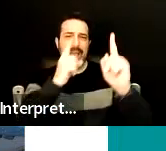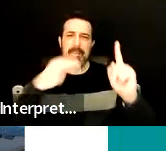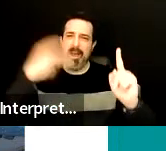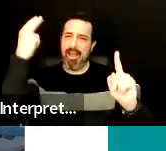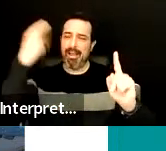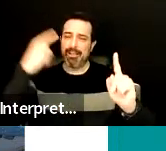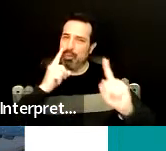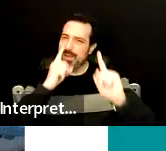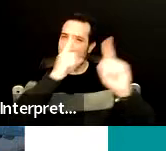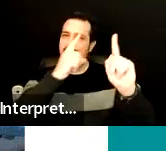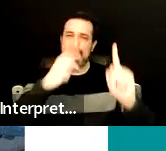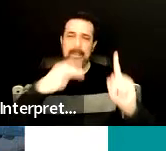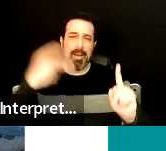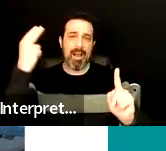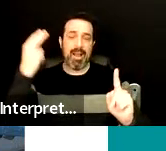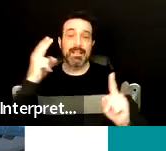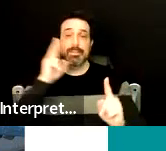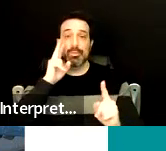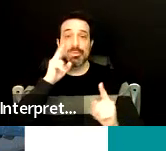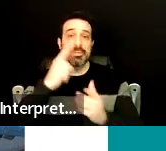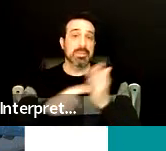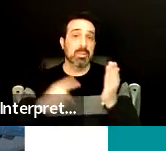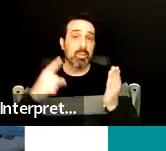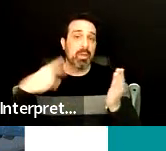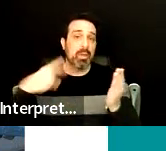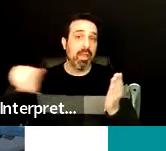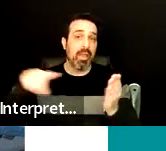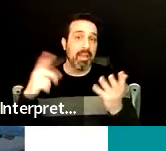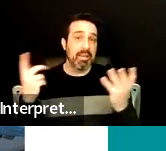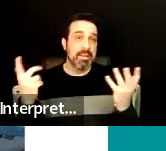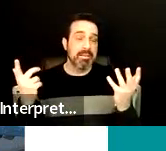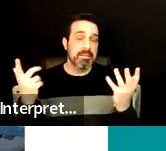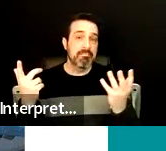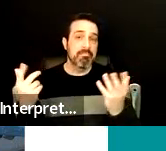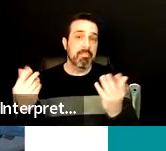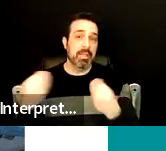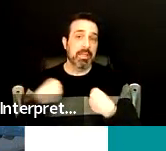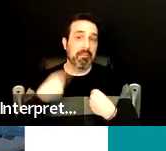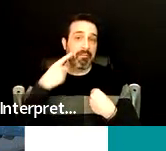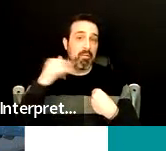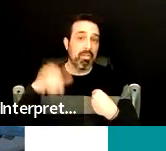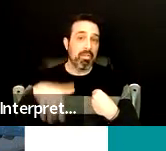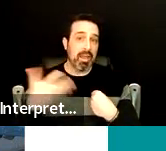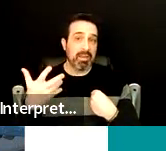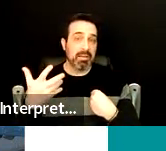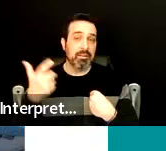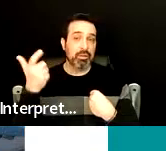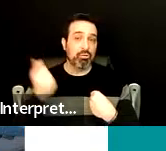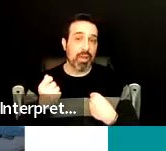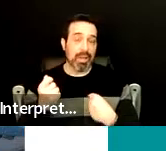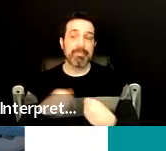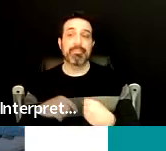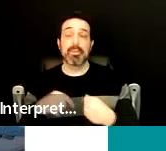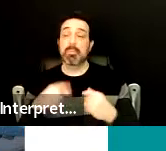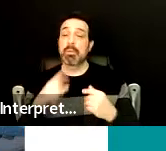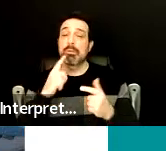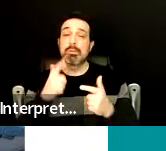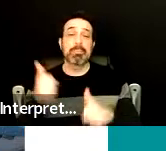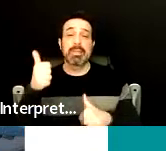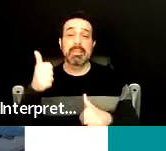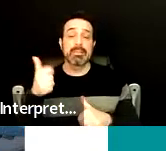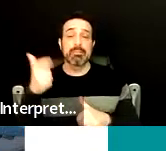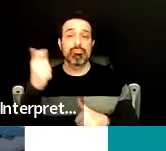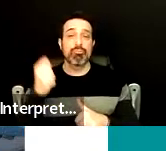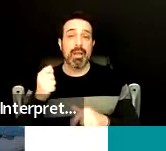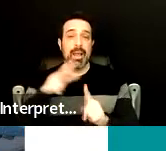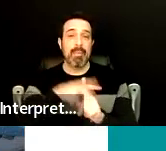aimed high. So we'll see what they give us for that grant. But our biggest grant